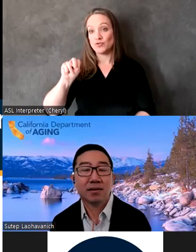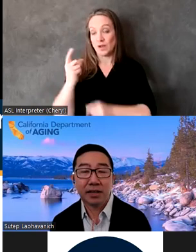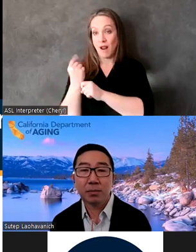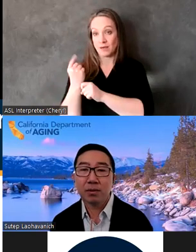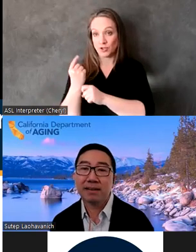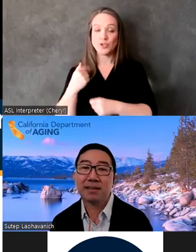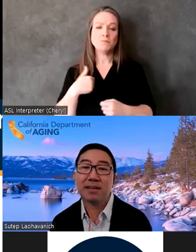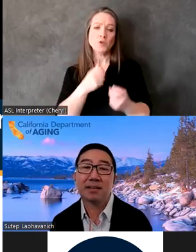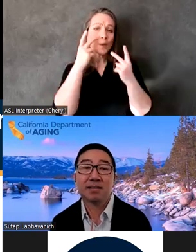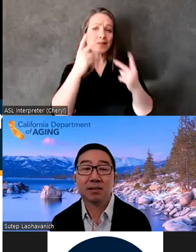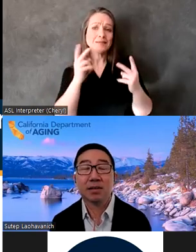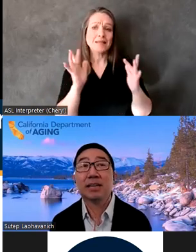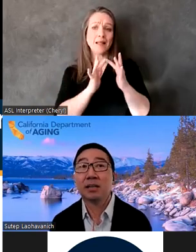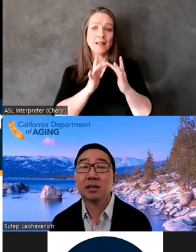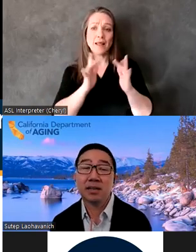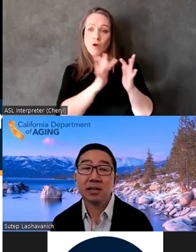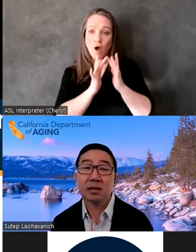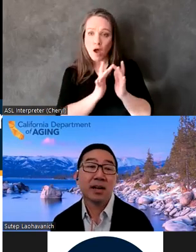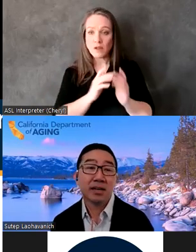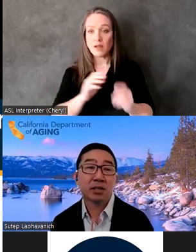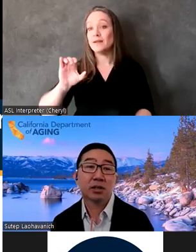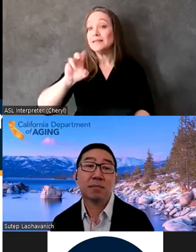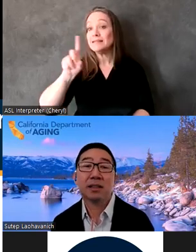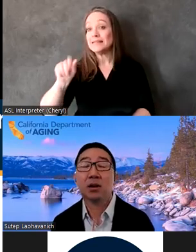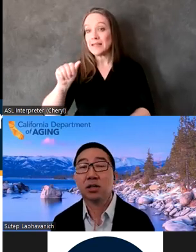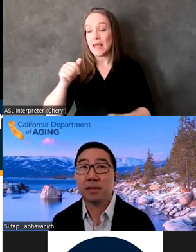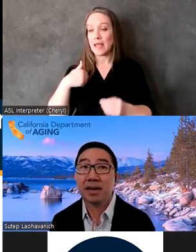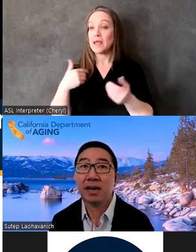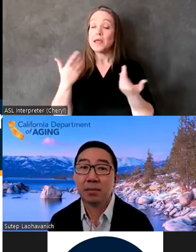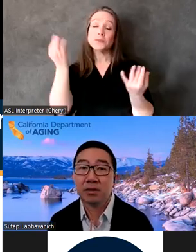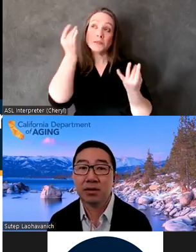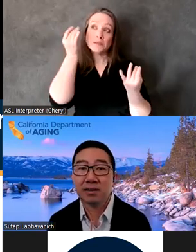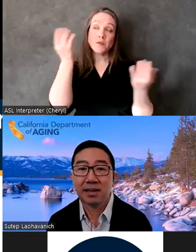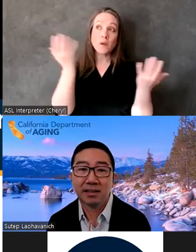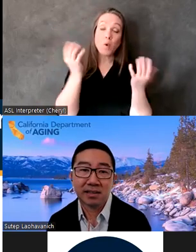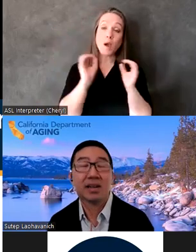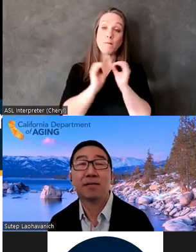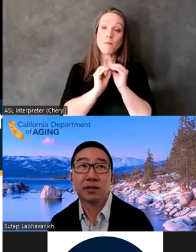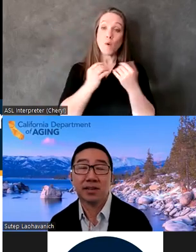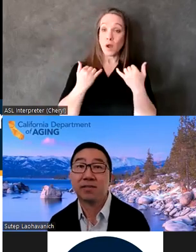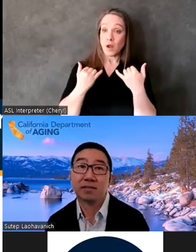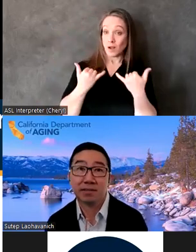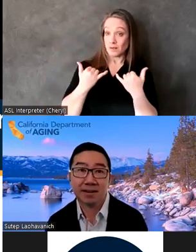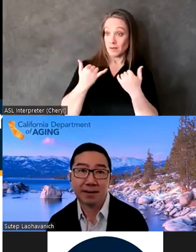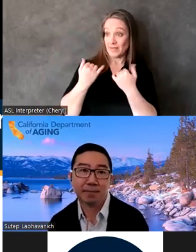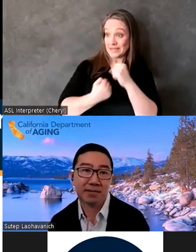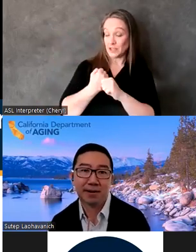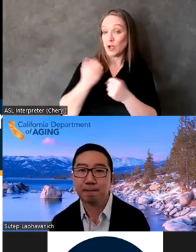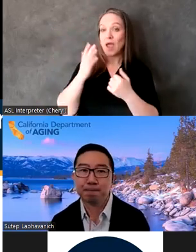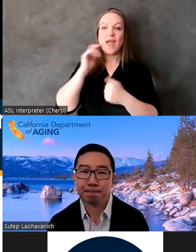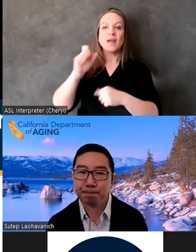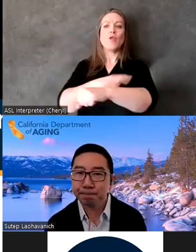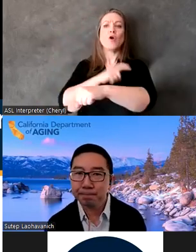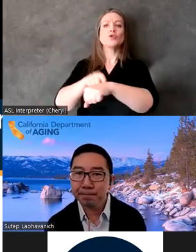and available, and CDA is considering near-term and longer-term HiCap modernization efforts and investments to come this